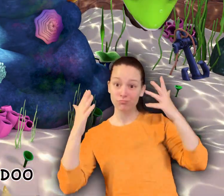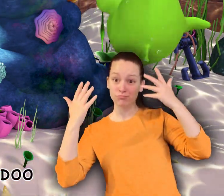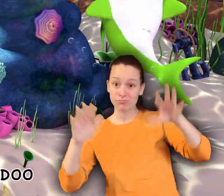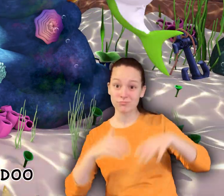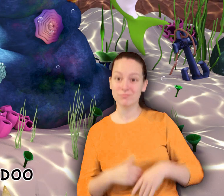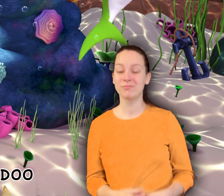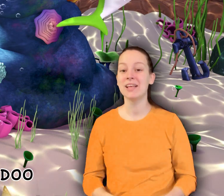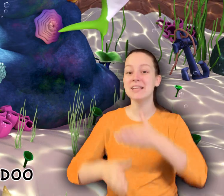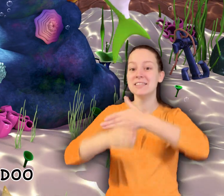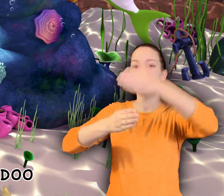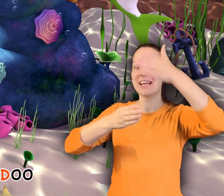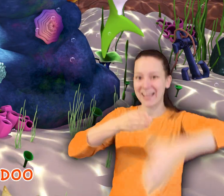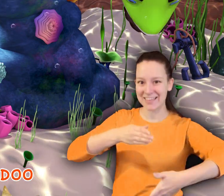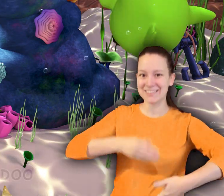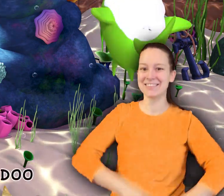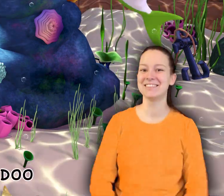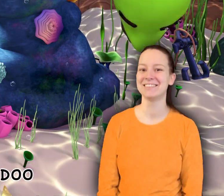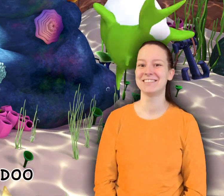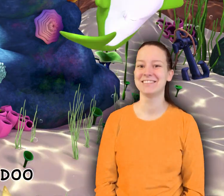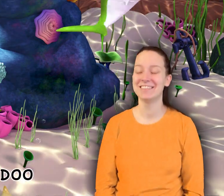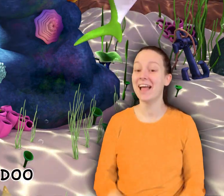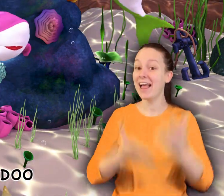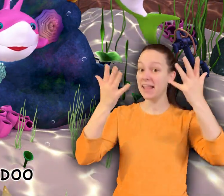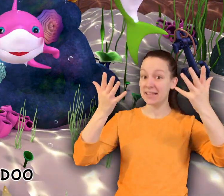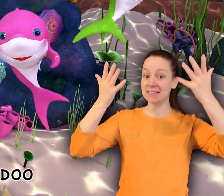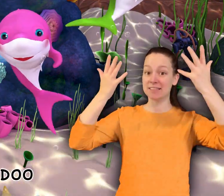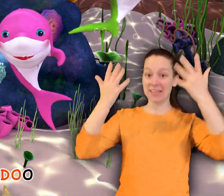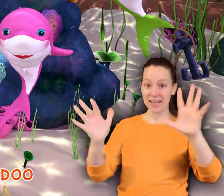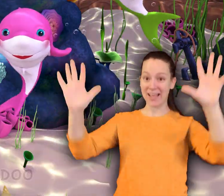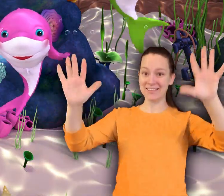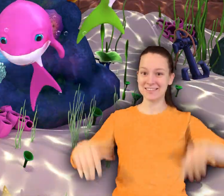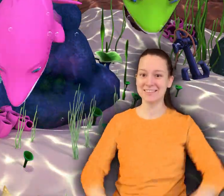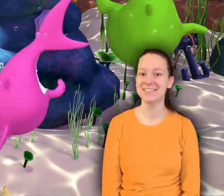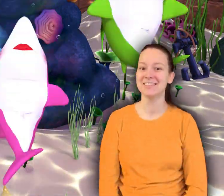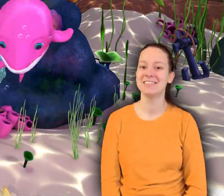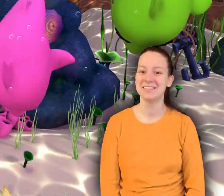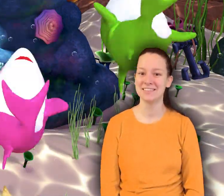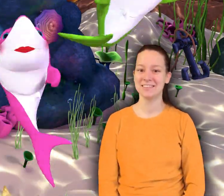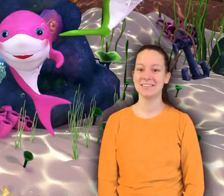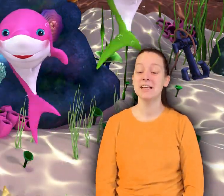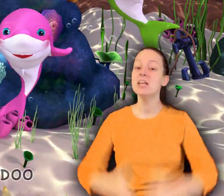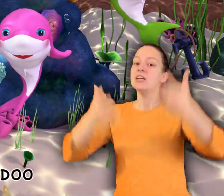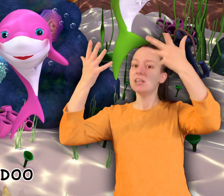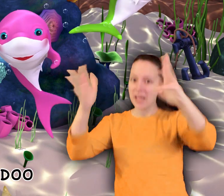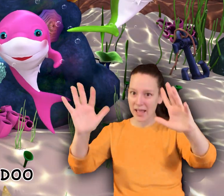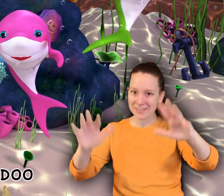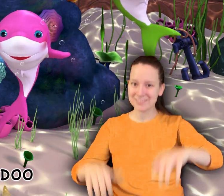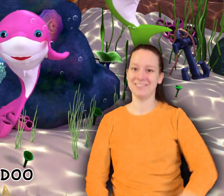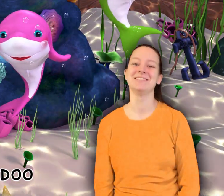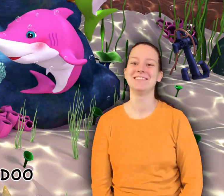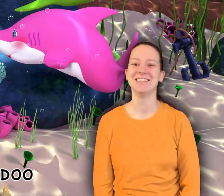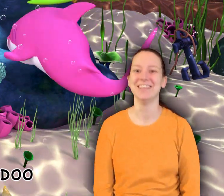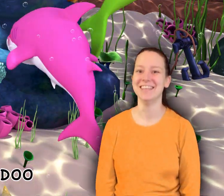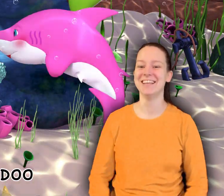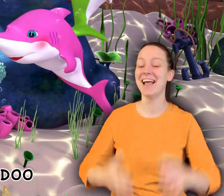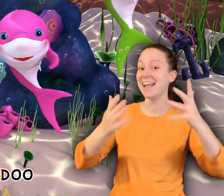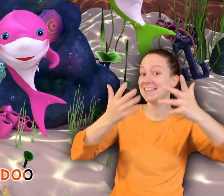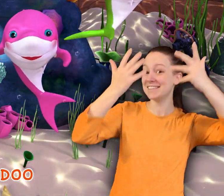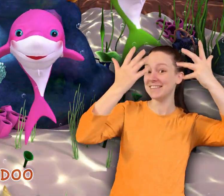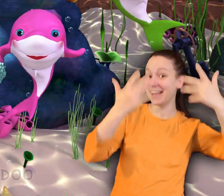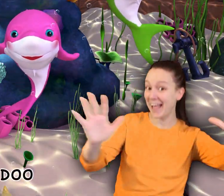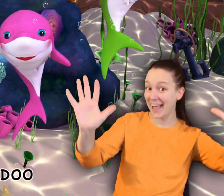the end it's the end it's the end it's the